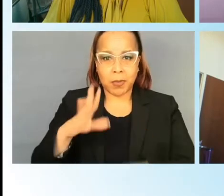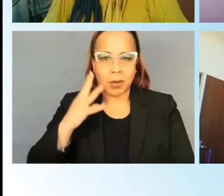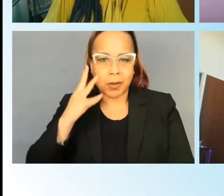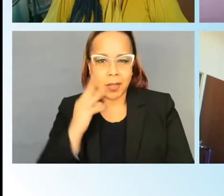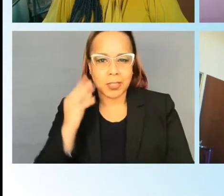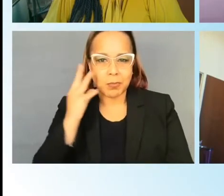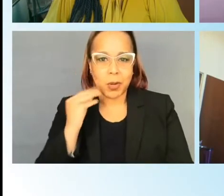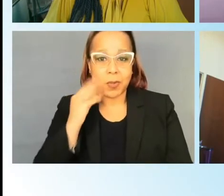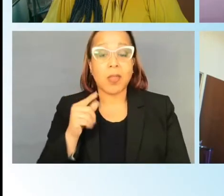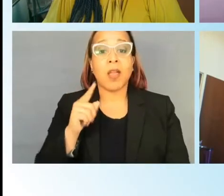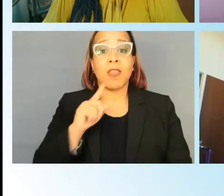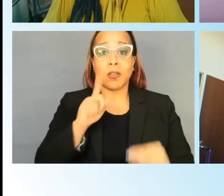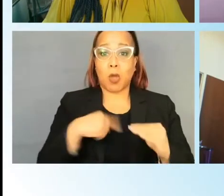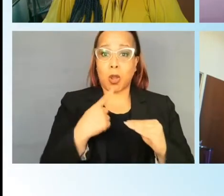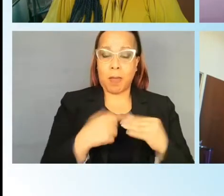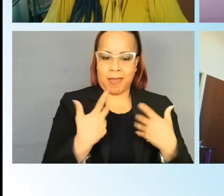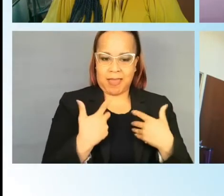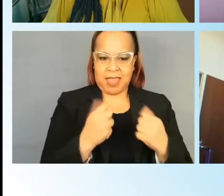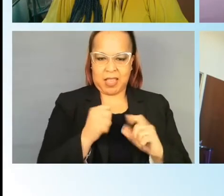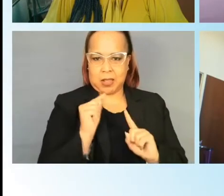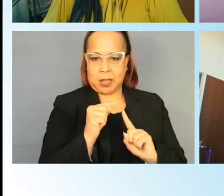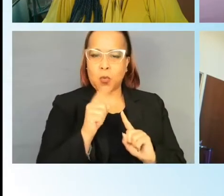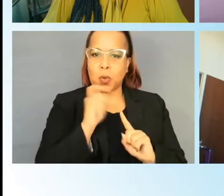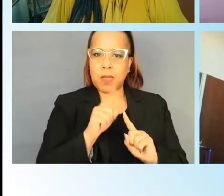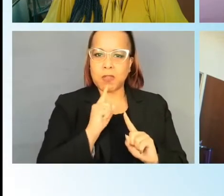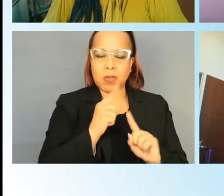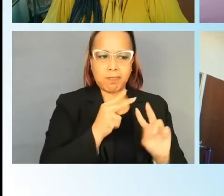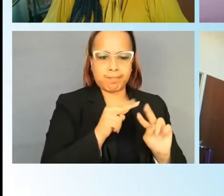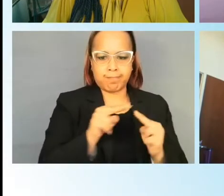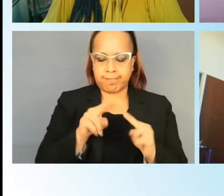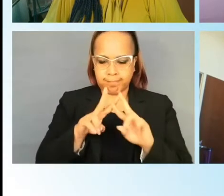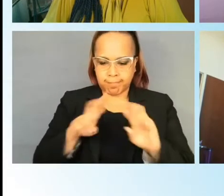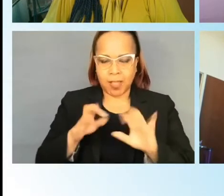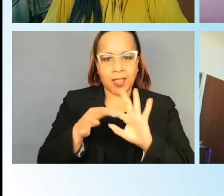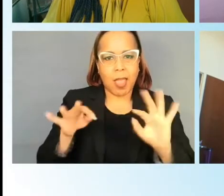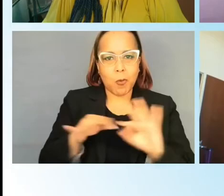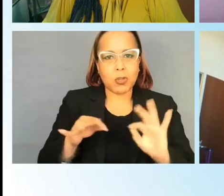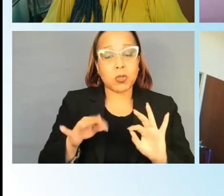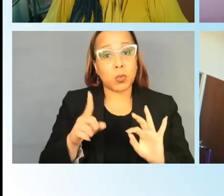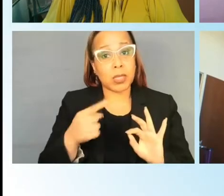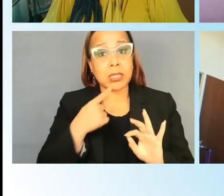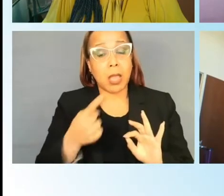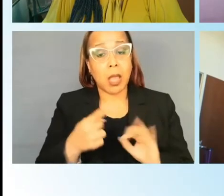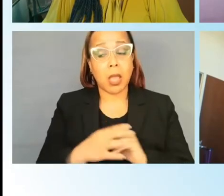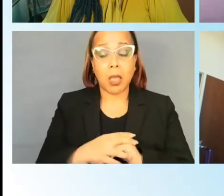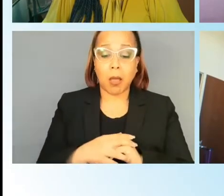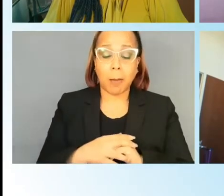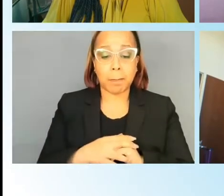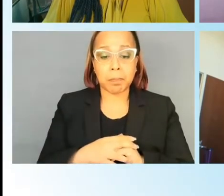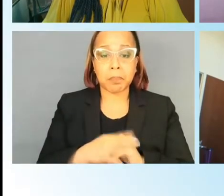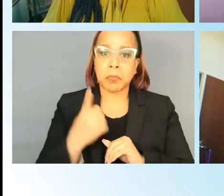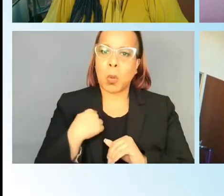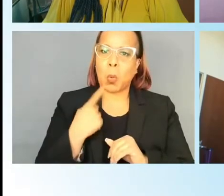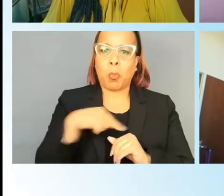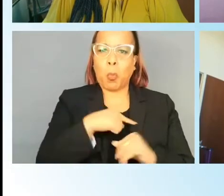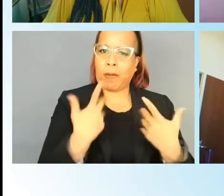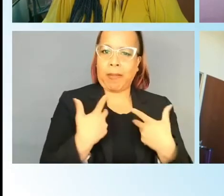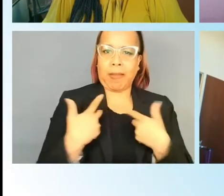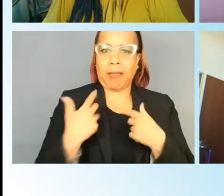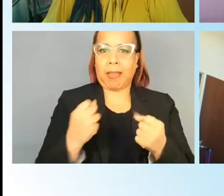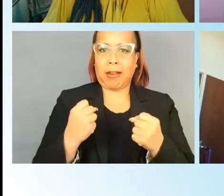talk about healing, we have to look at the language. You know, we can say that we're healing, and that becomes